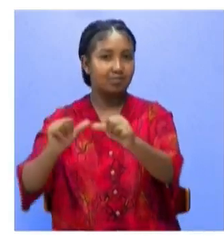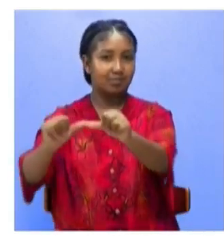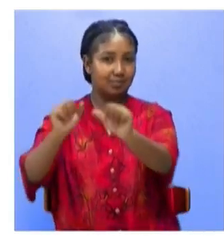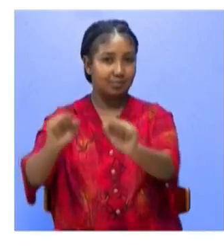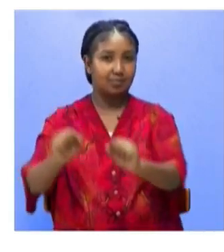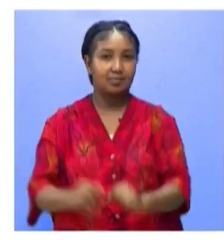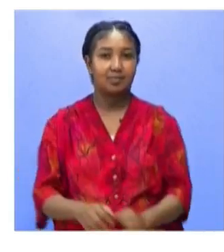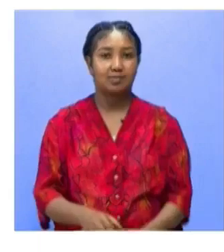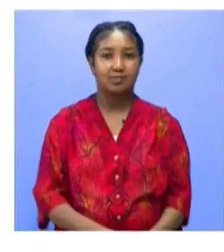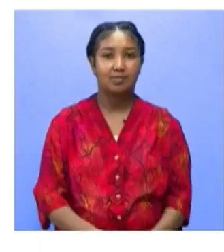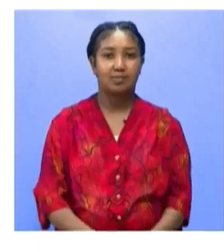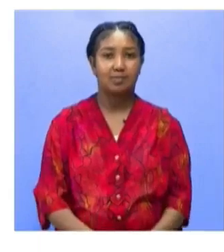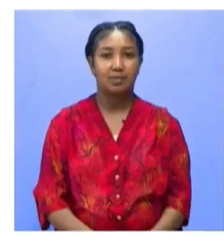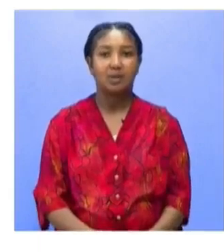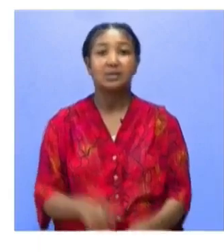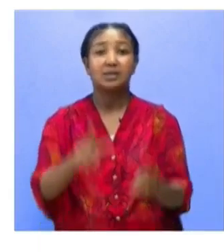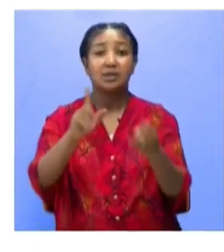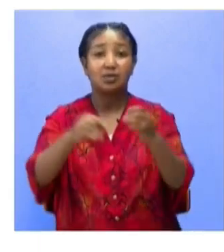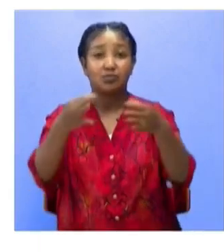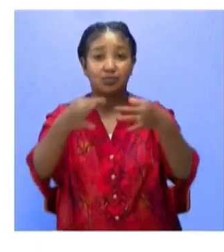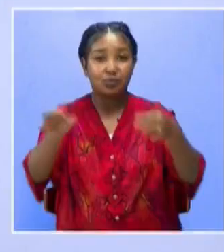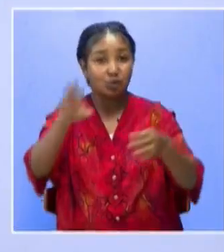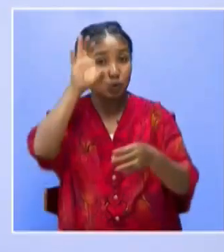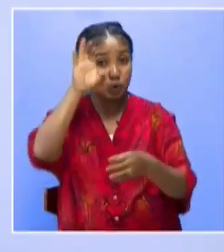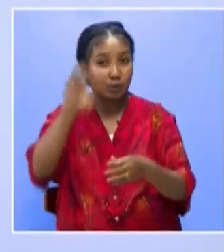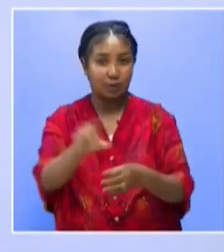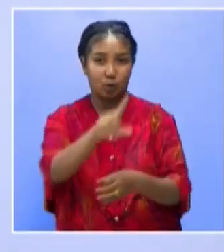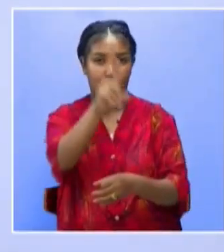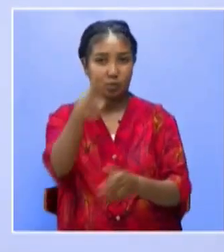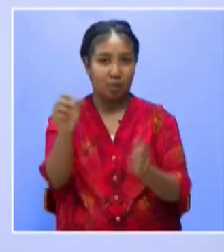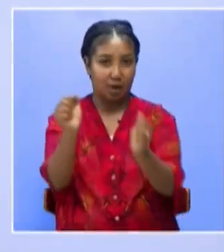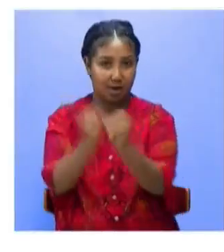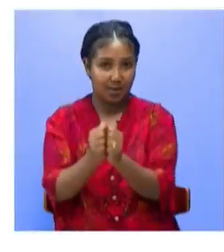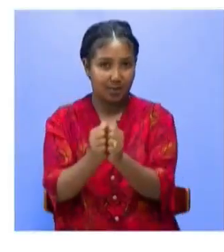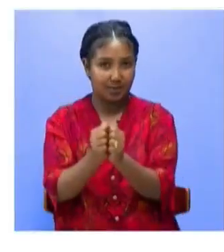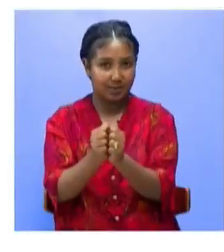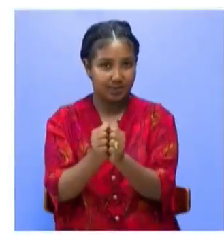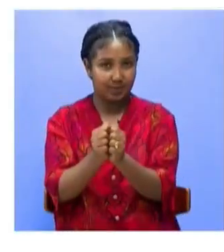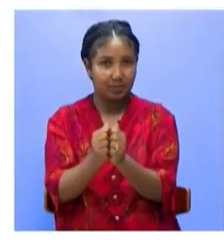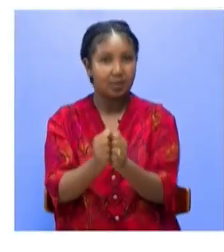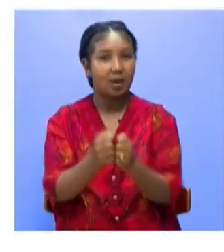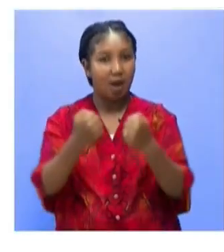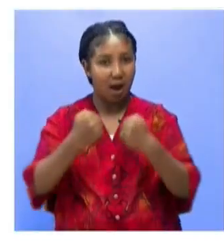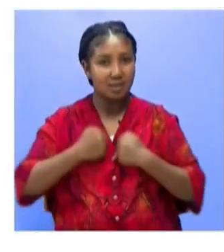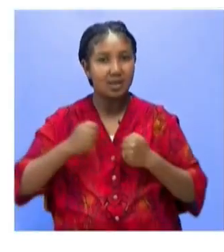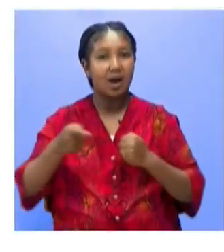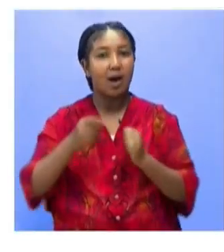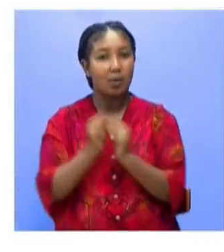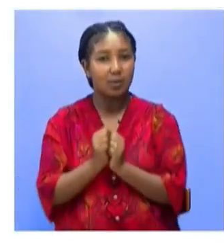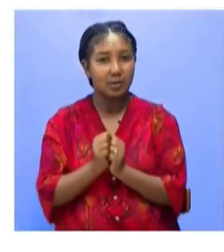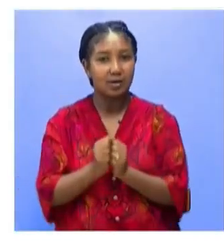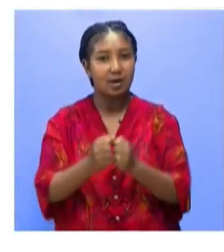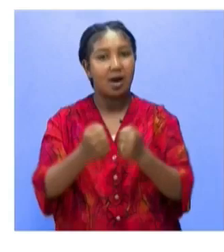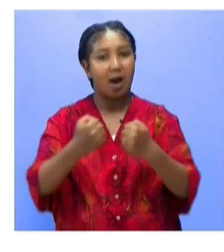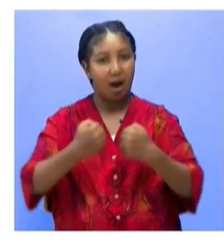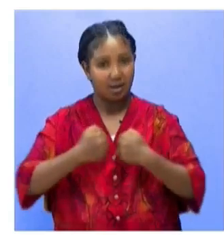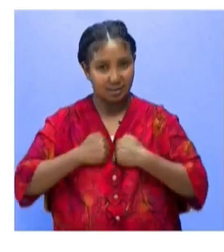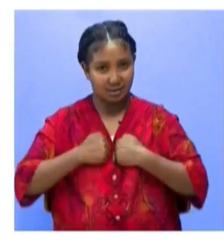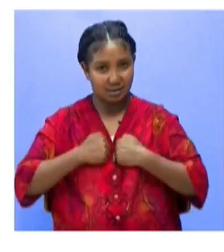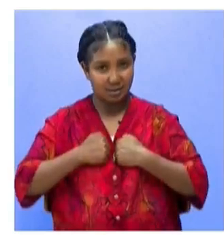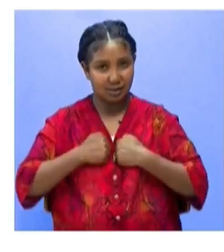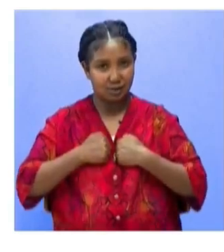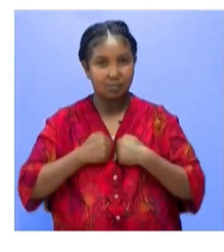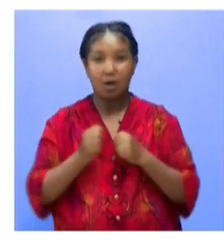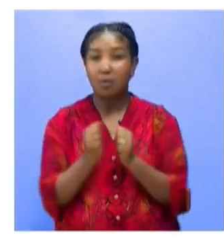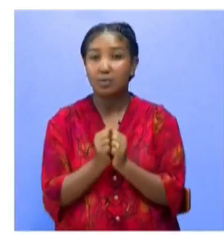verb 3 here. At the end of the sentence, there should be question mark. What about if it is has? Has. It